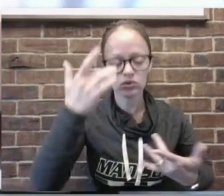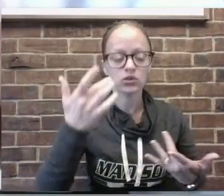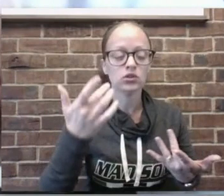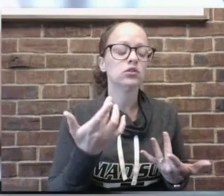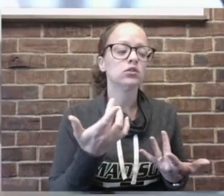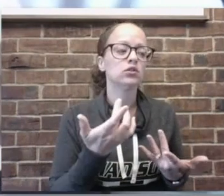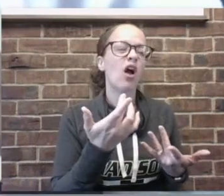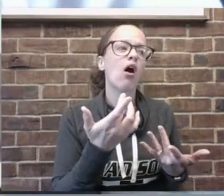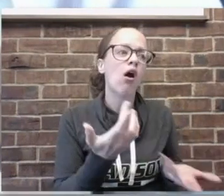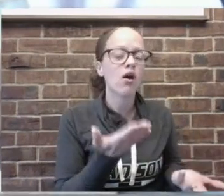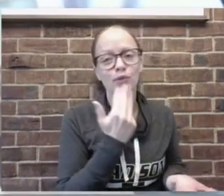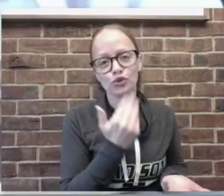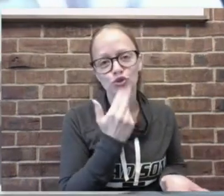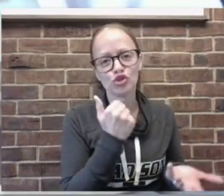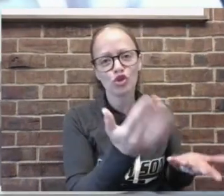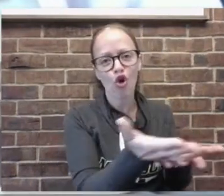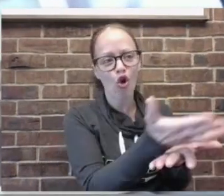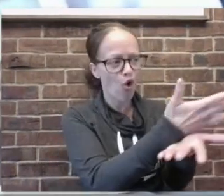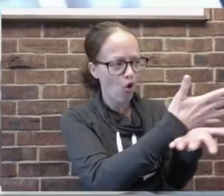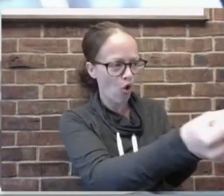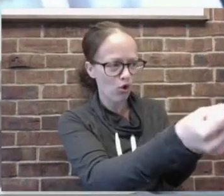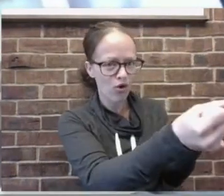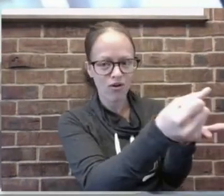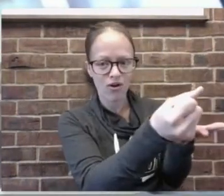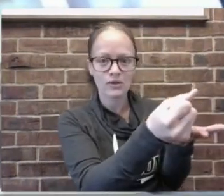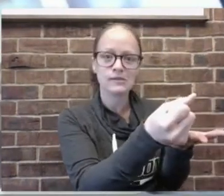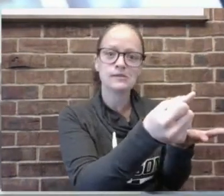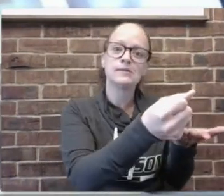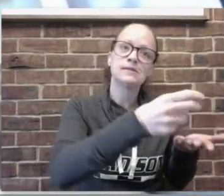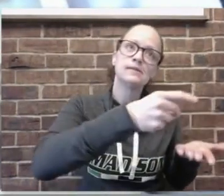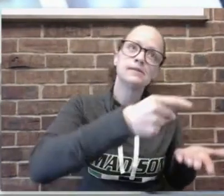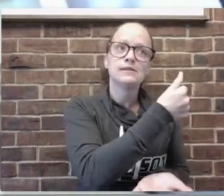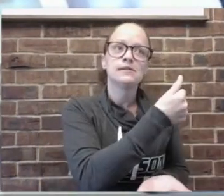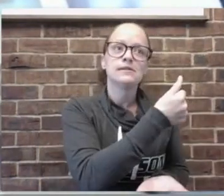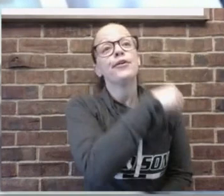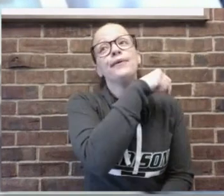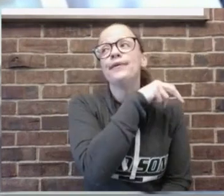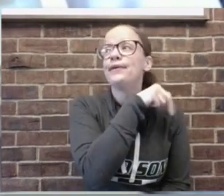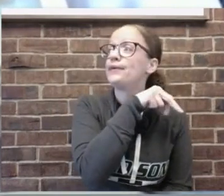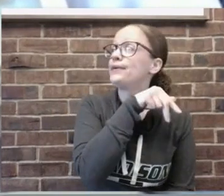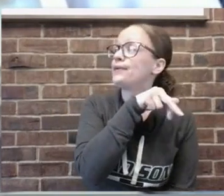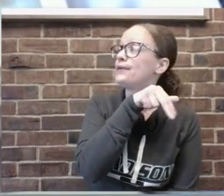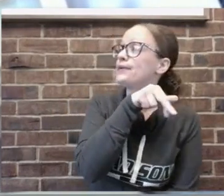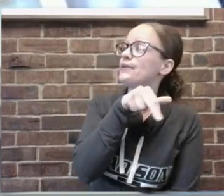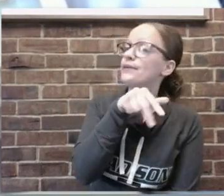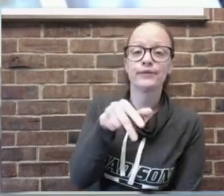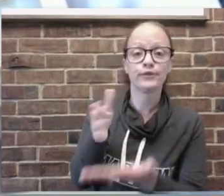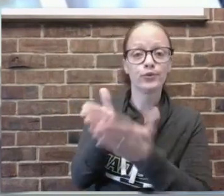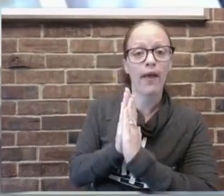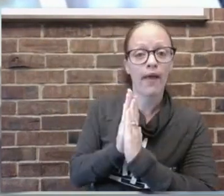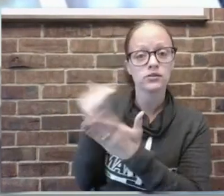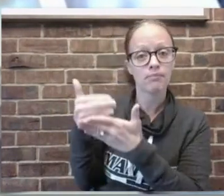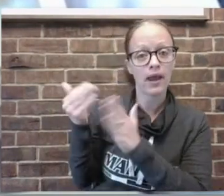so I walked down to the street to ask my neighbor for a cup of sugar